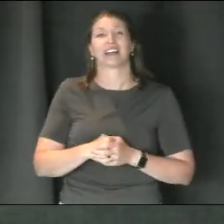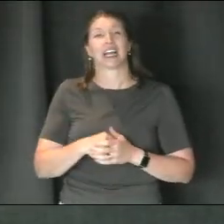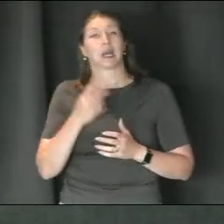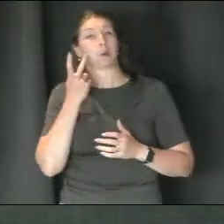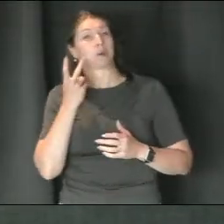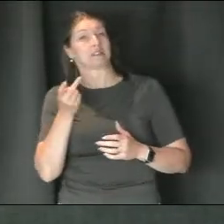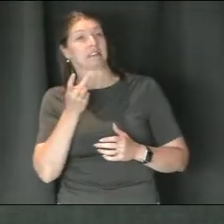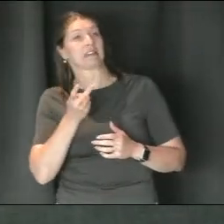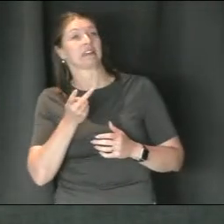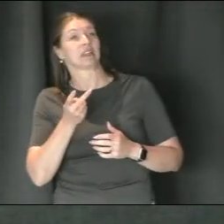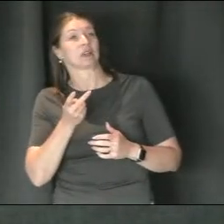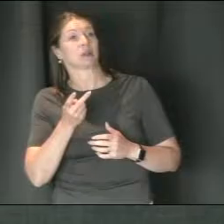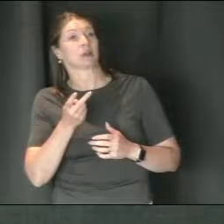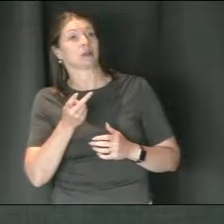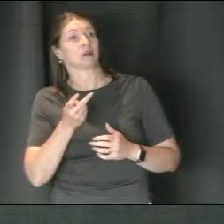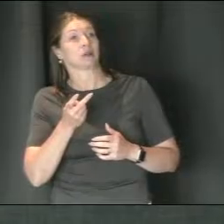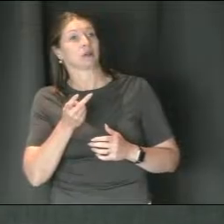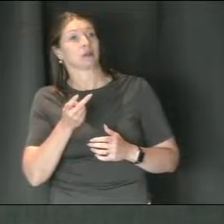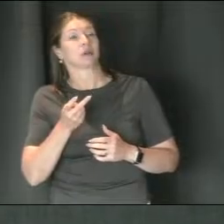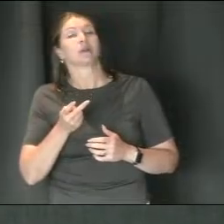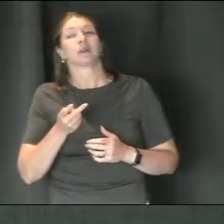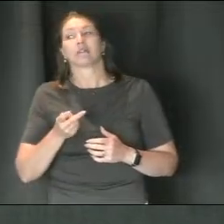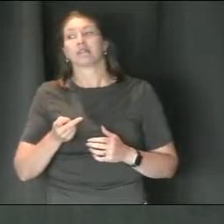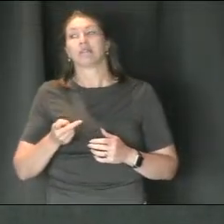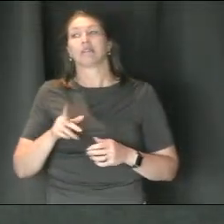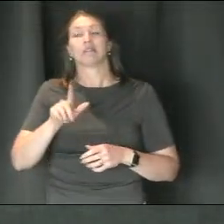at the polls in the fall. Thank you very much.